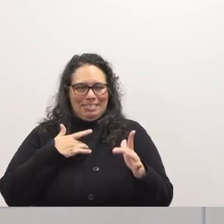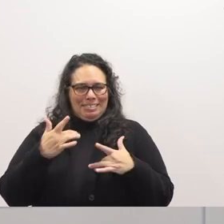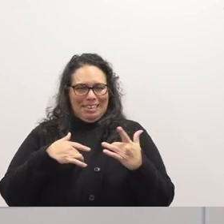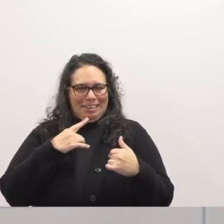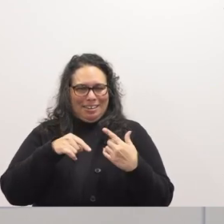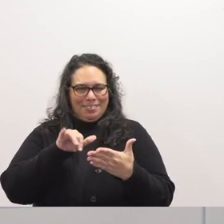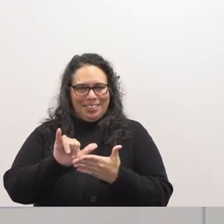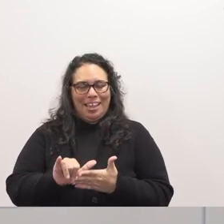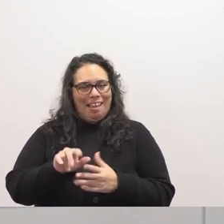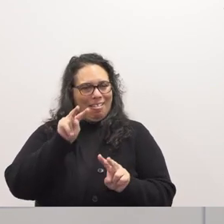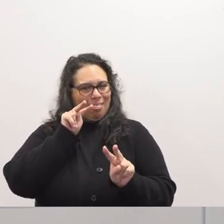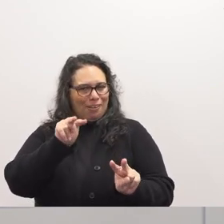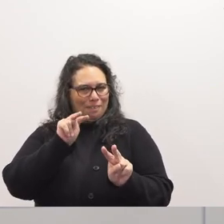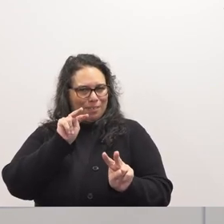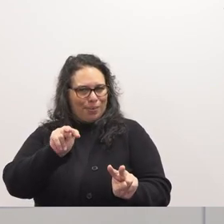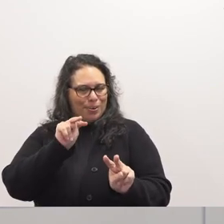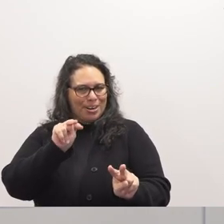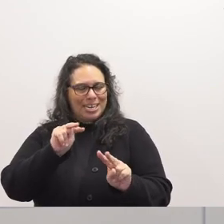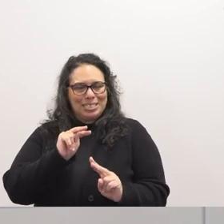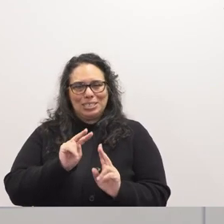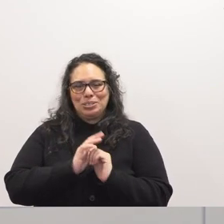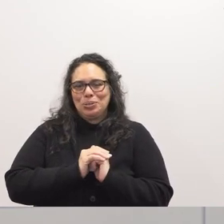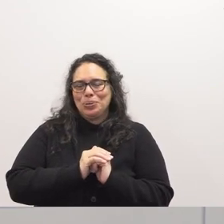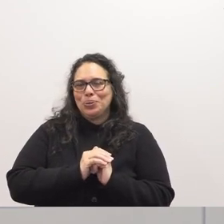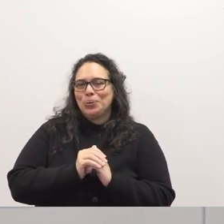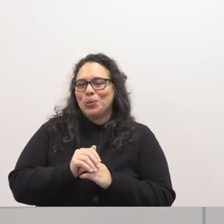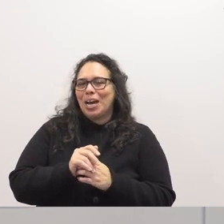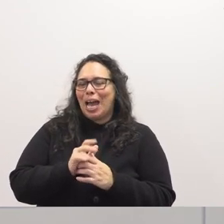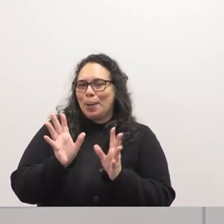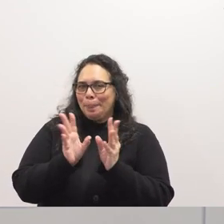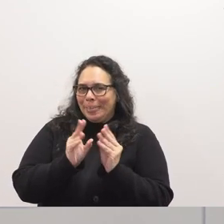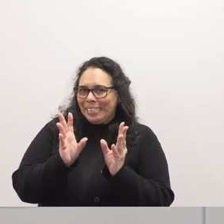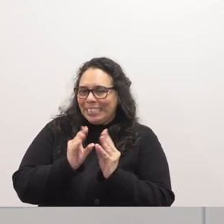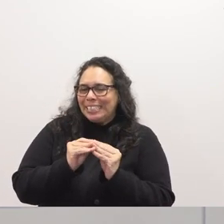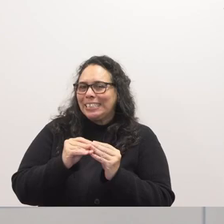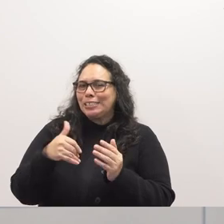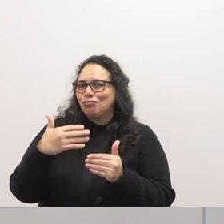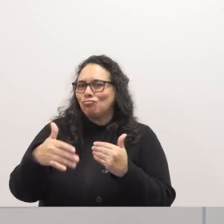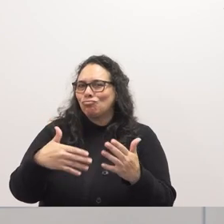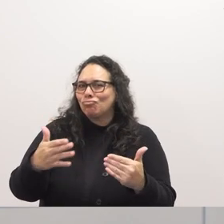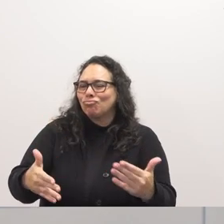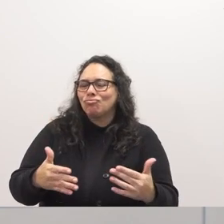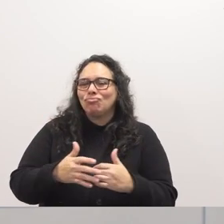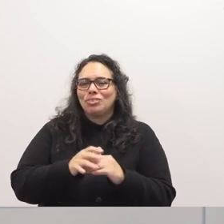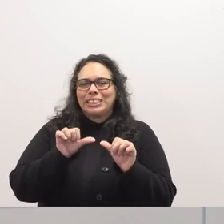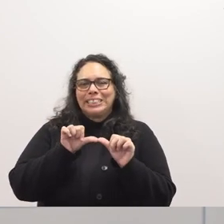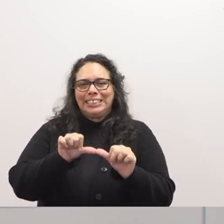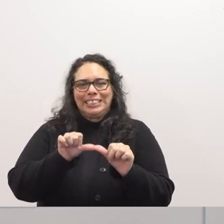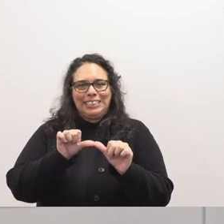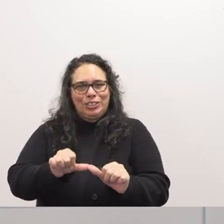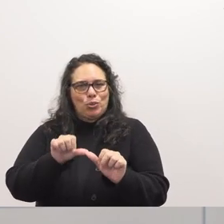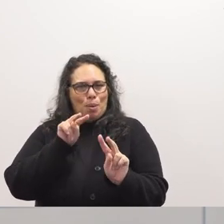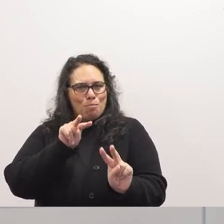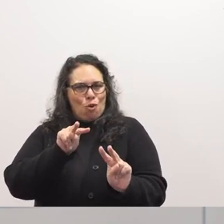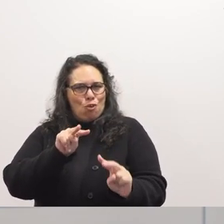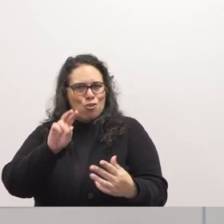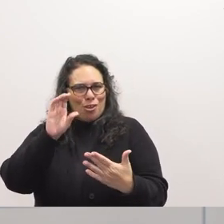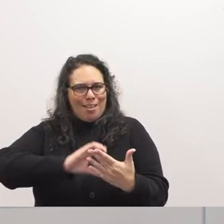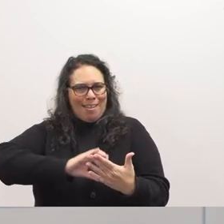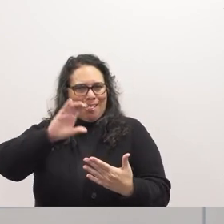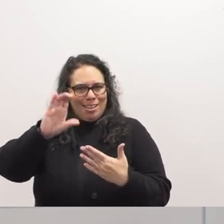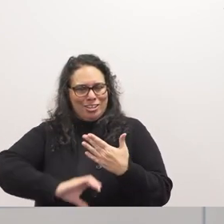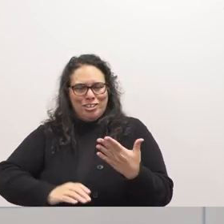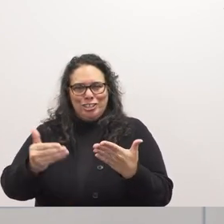look forward to meetings coming up where we can continue with this monitoring calendar of this